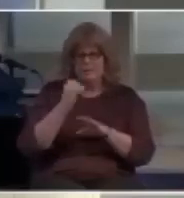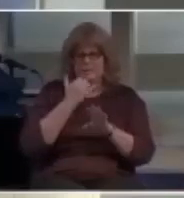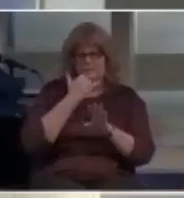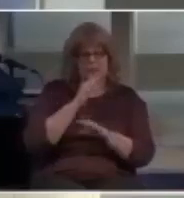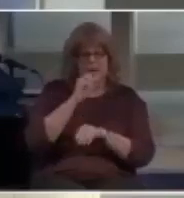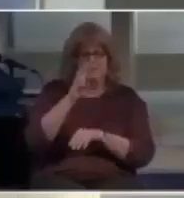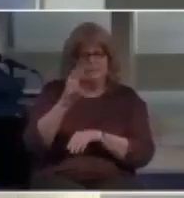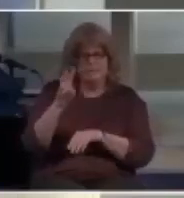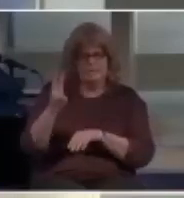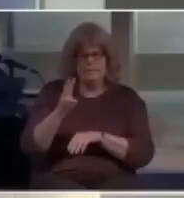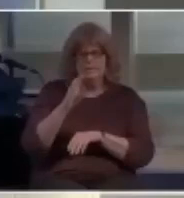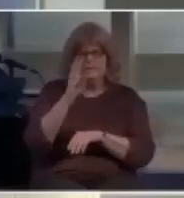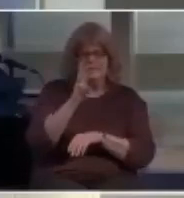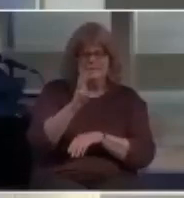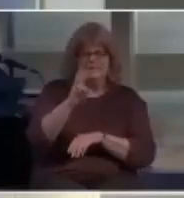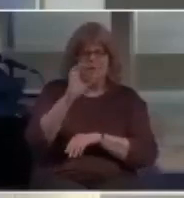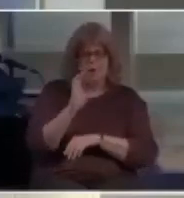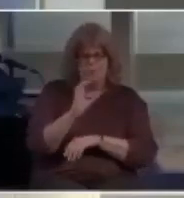666. It is